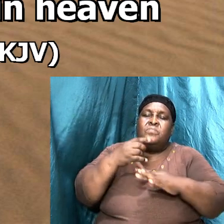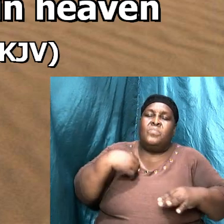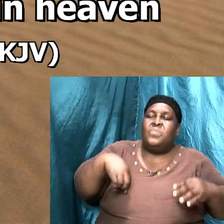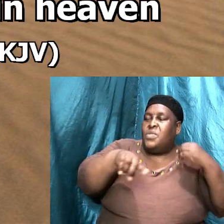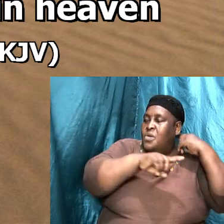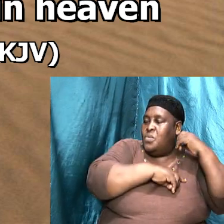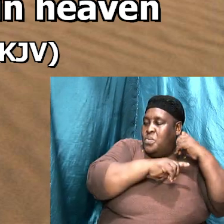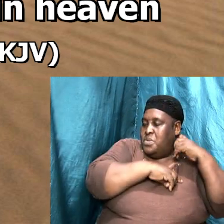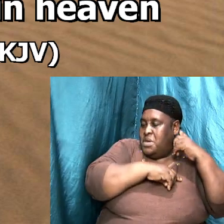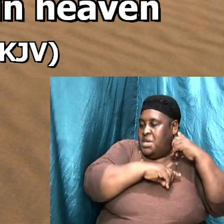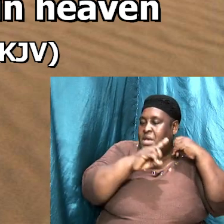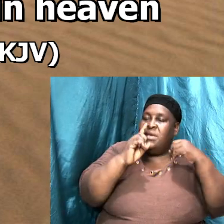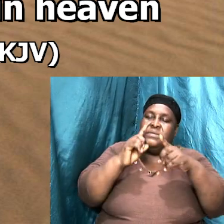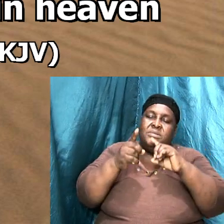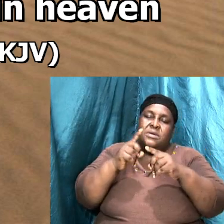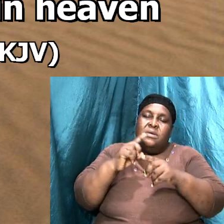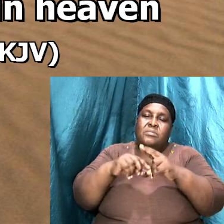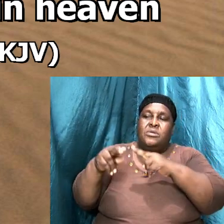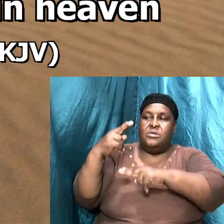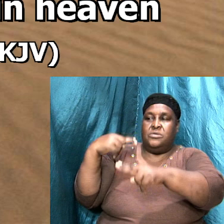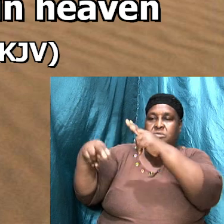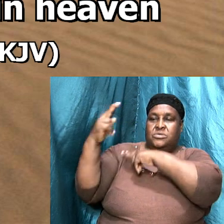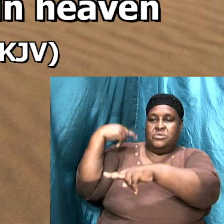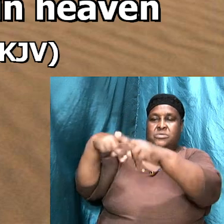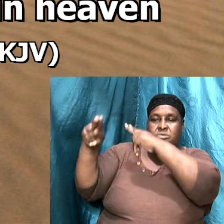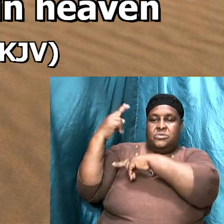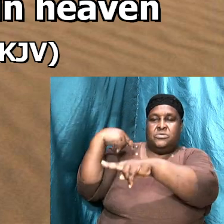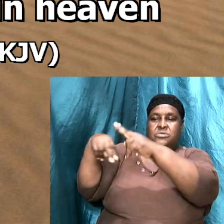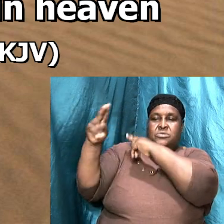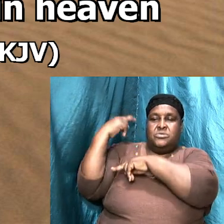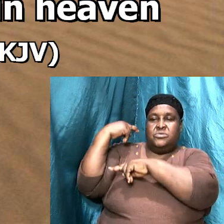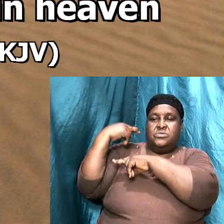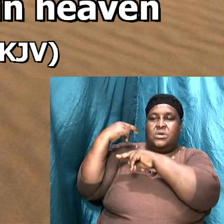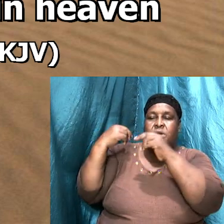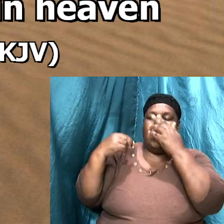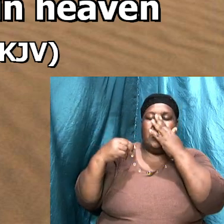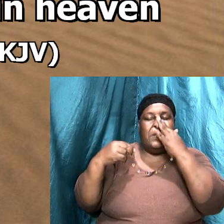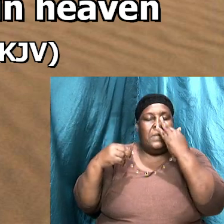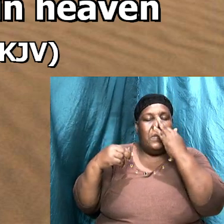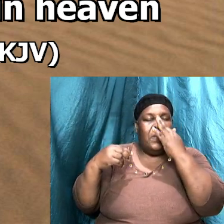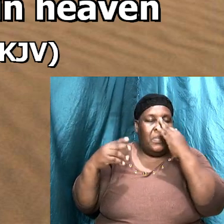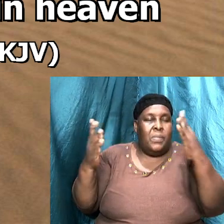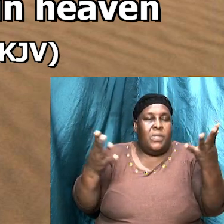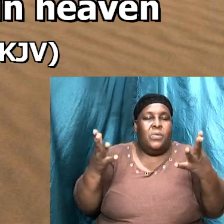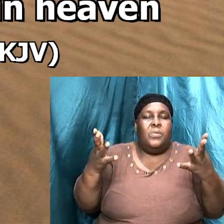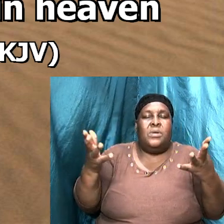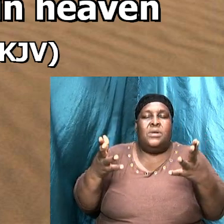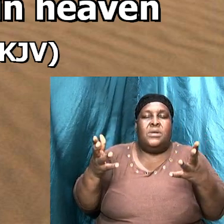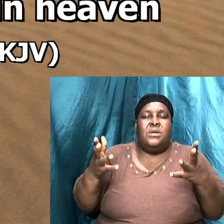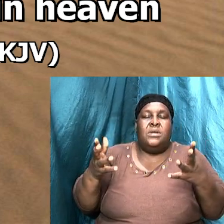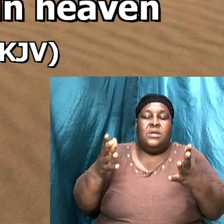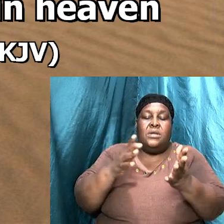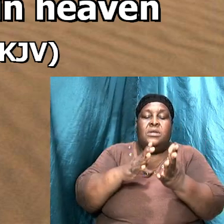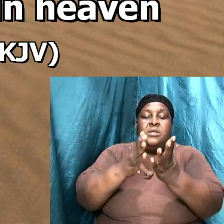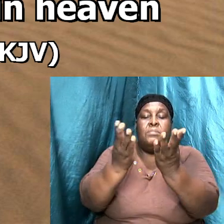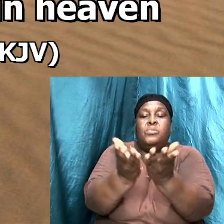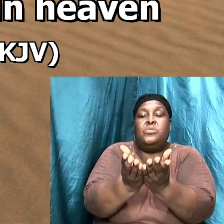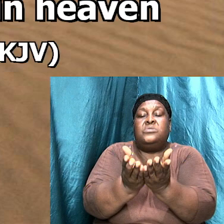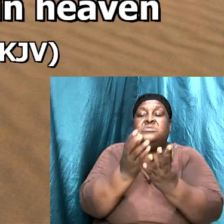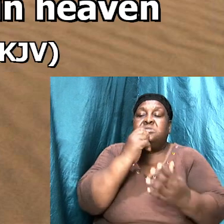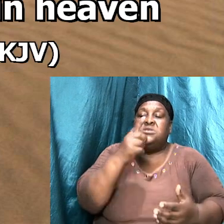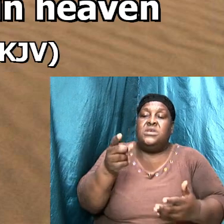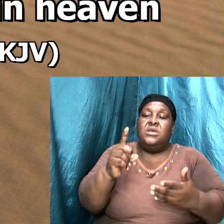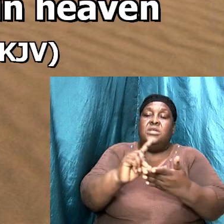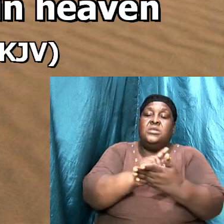mention a little bit about the historical records. And, you know, we talk about what the encyclopedia said. And what the